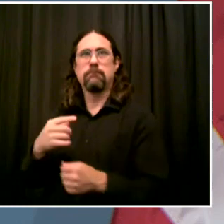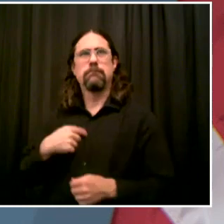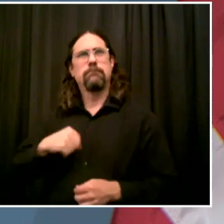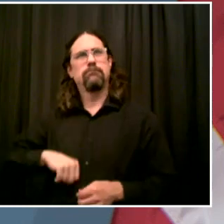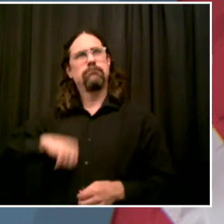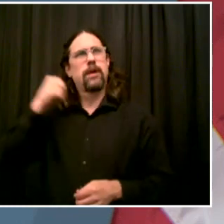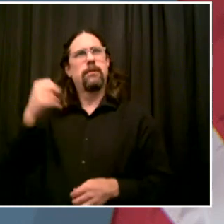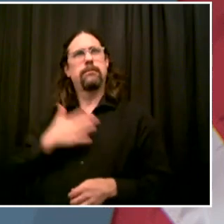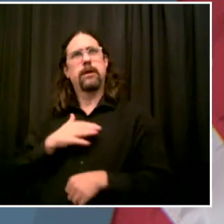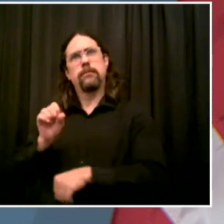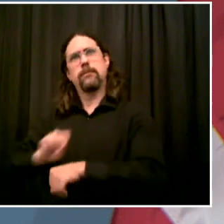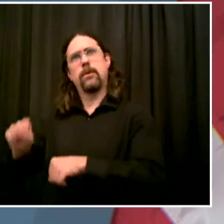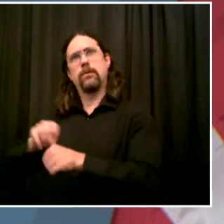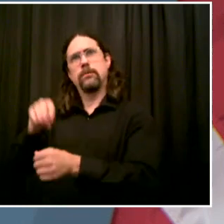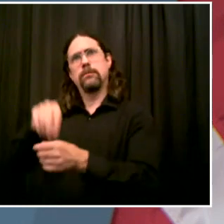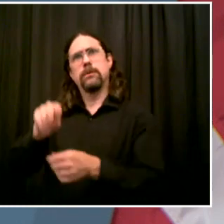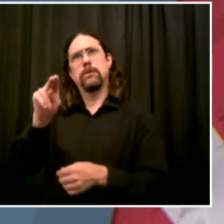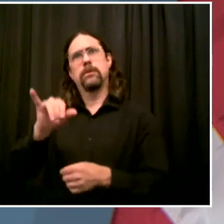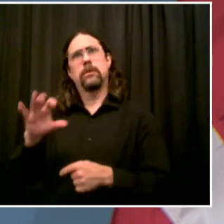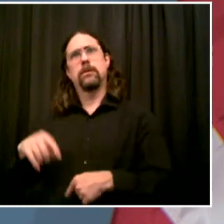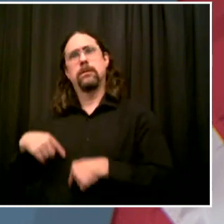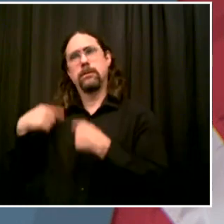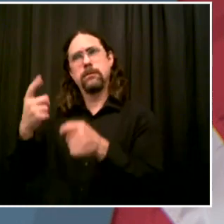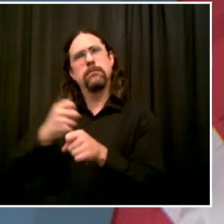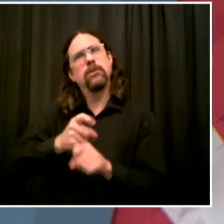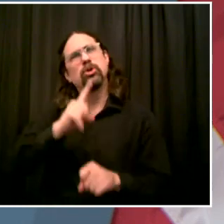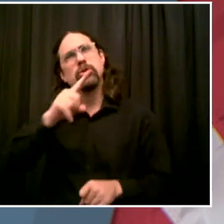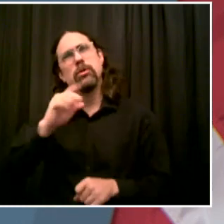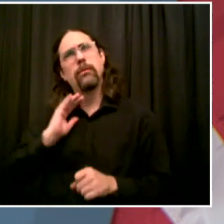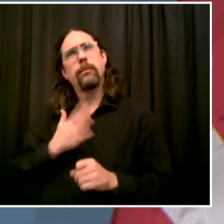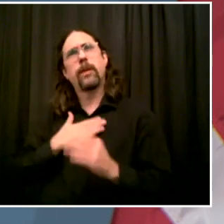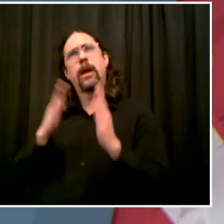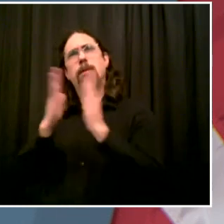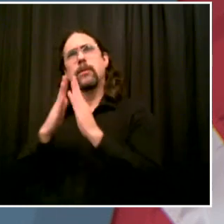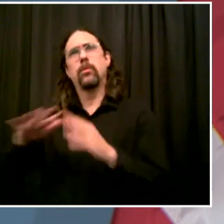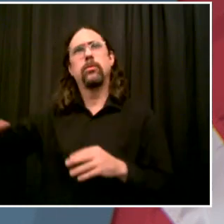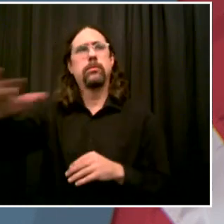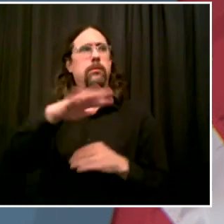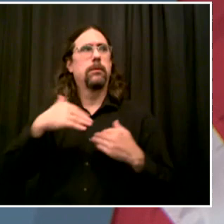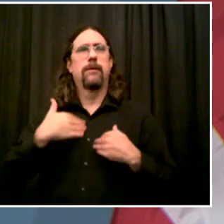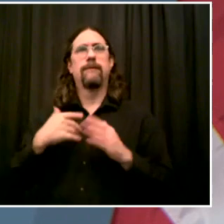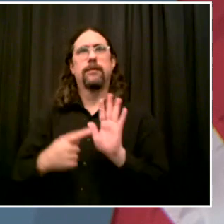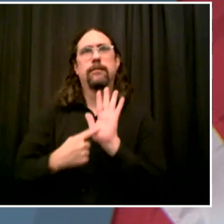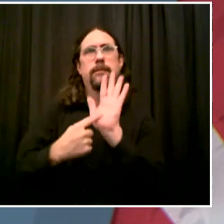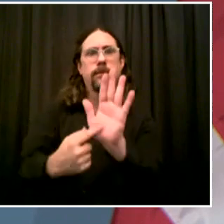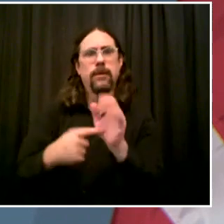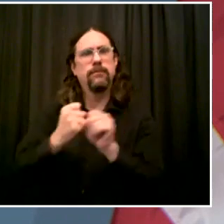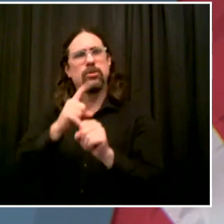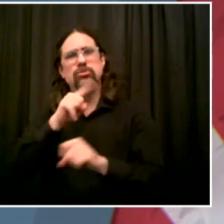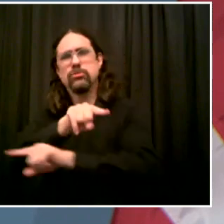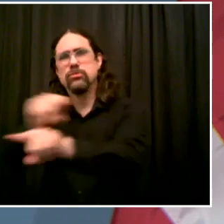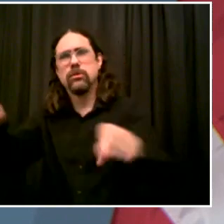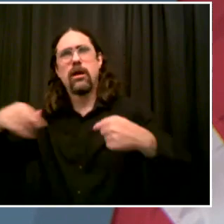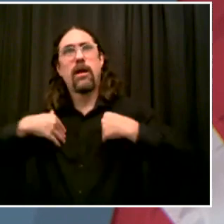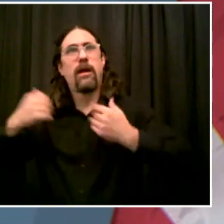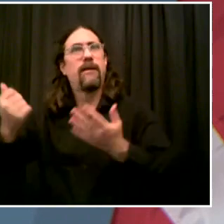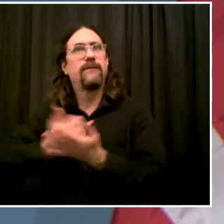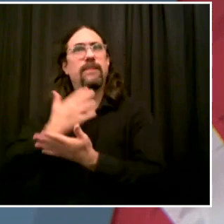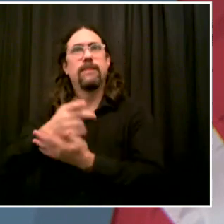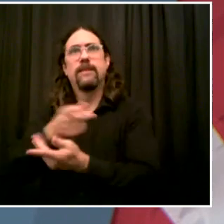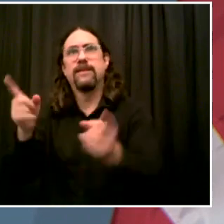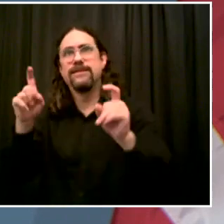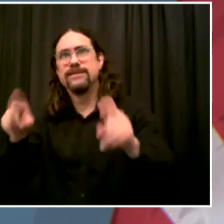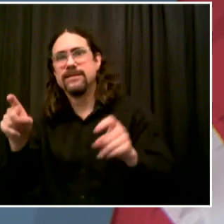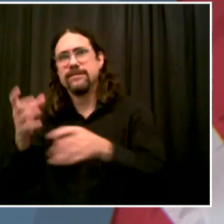represented was able to get the resources that they needed. And those communities that